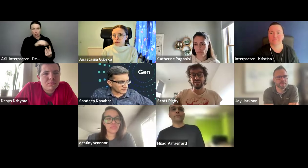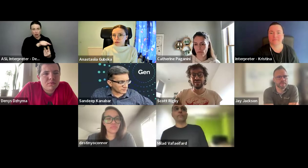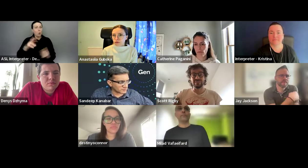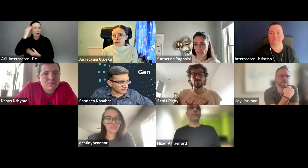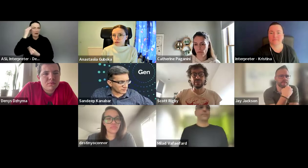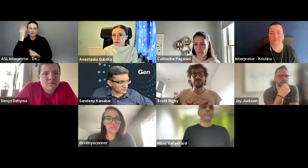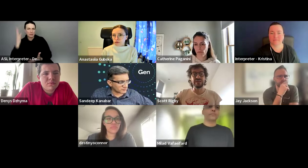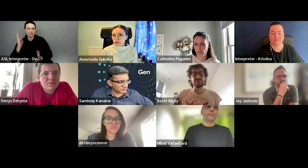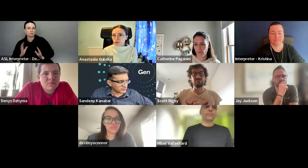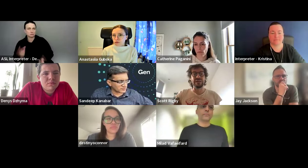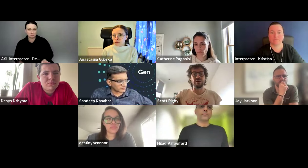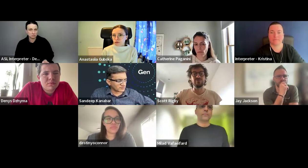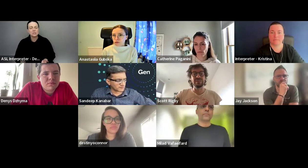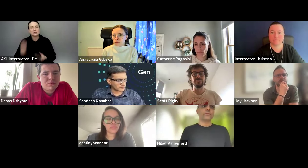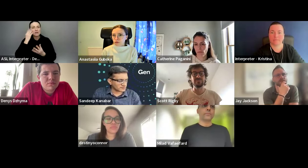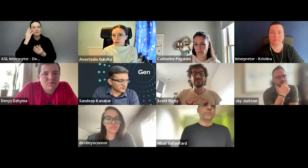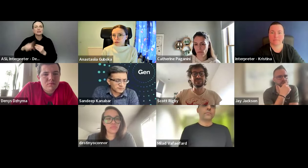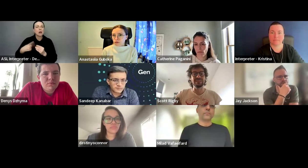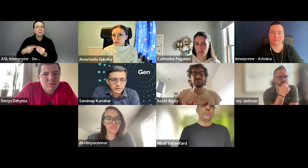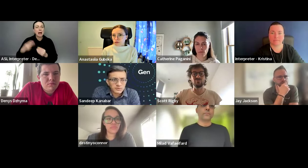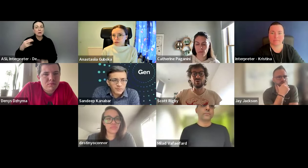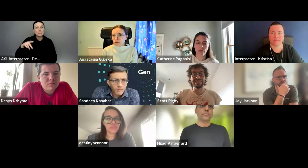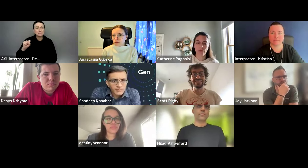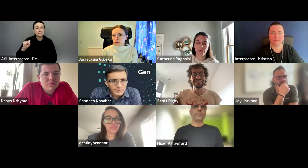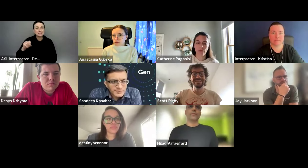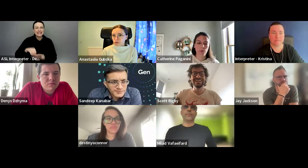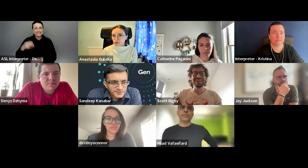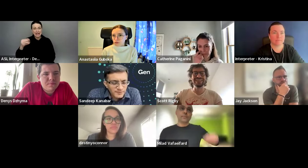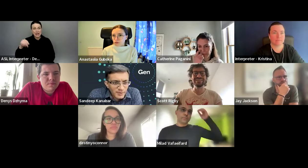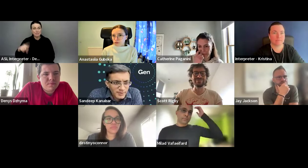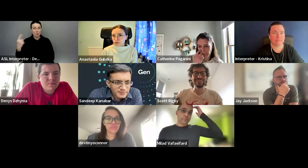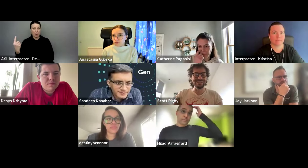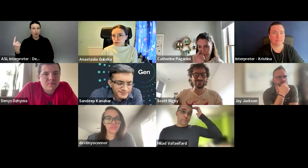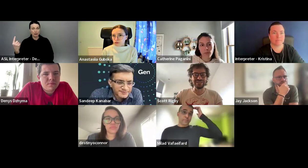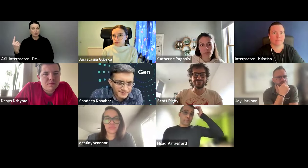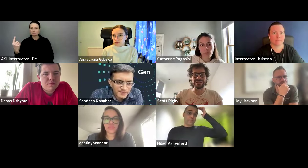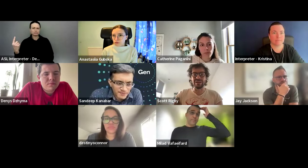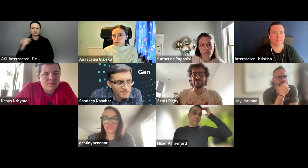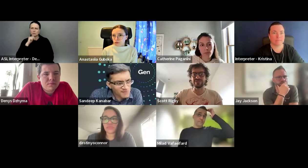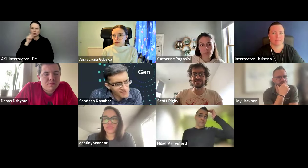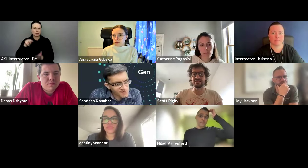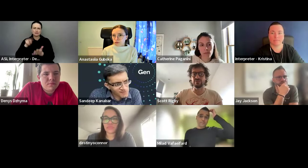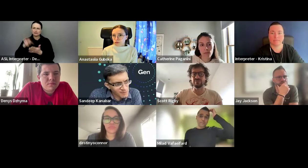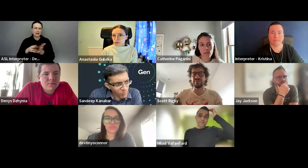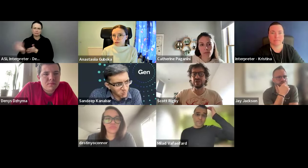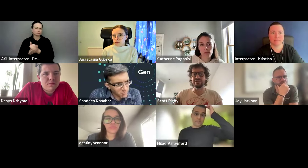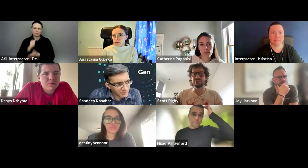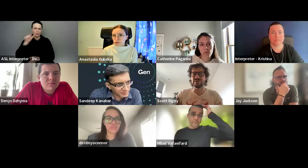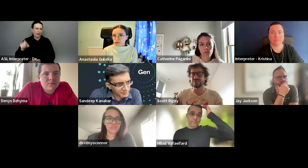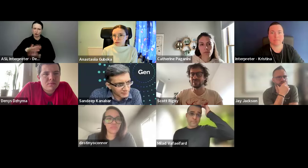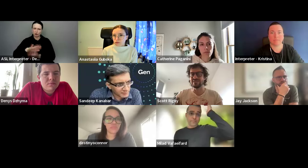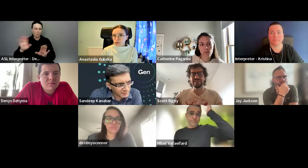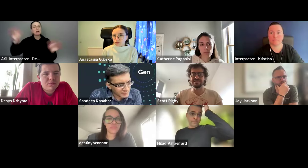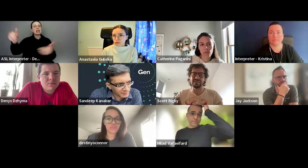informational. So information about the HIPS is in HIP 1. You don't really need to read that right now, but just to give by way of